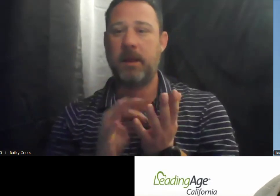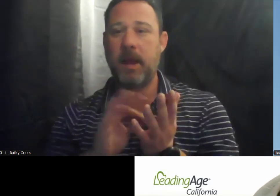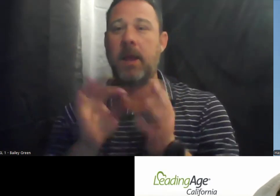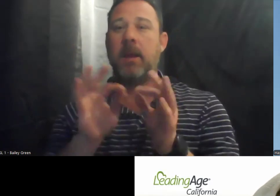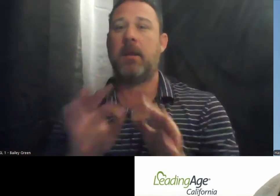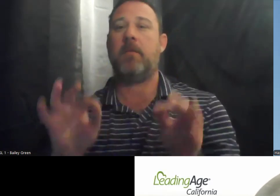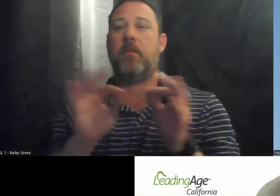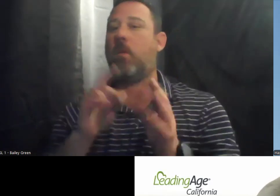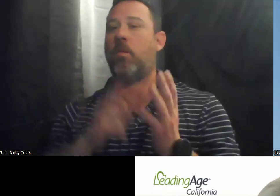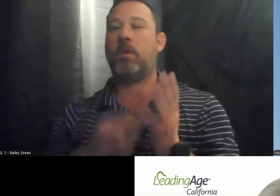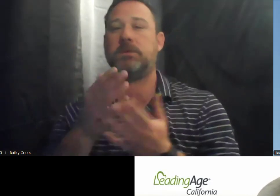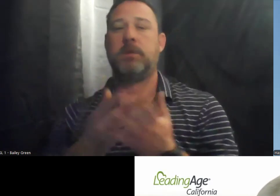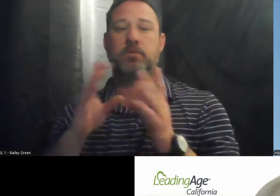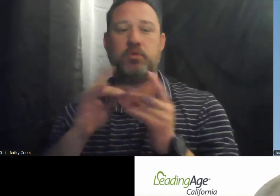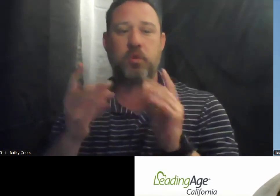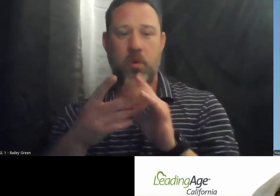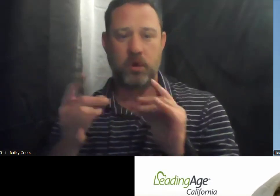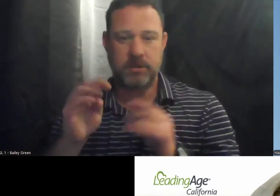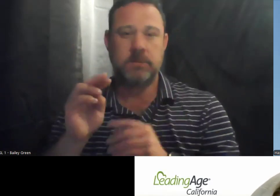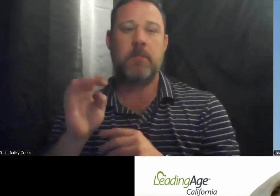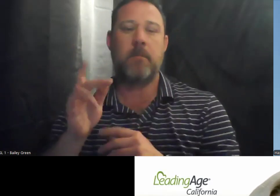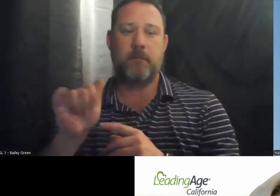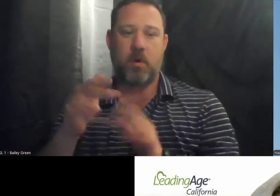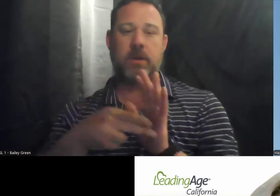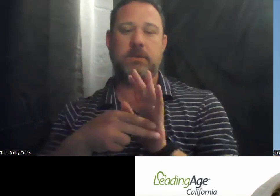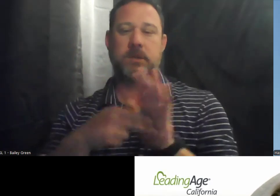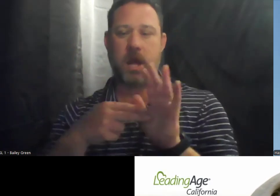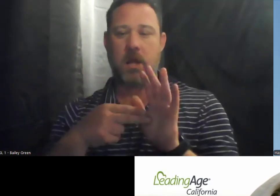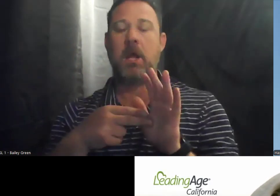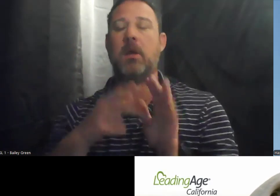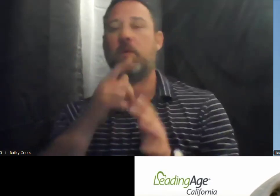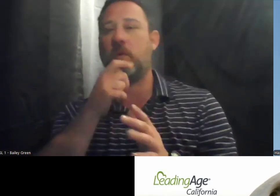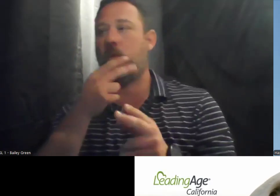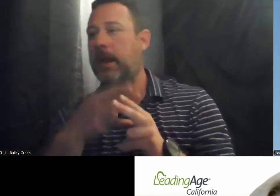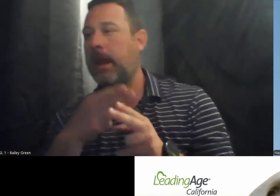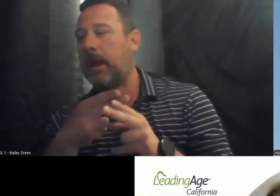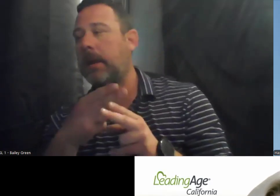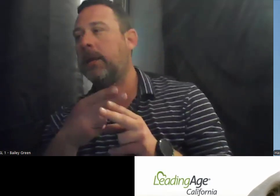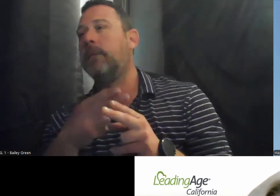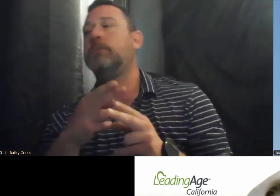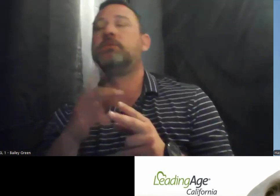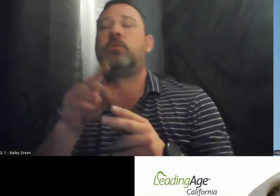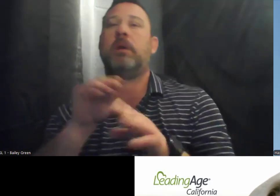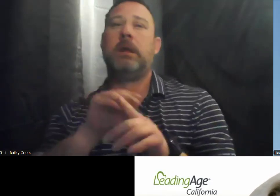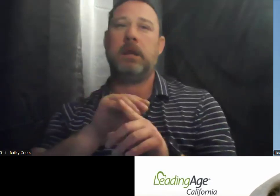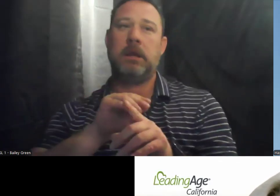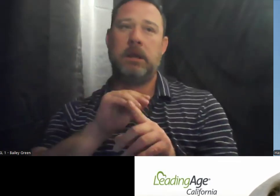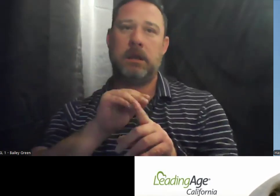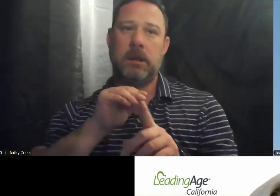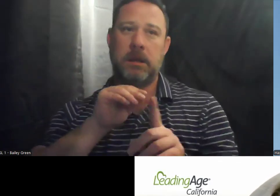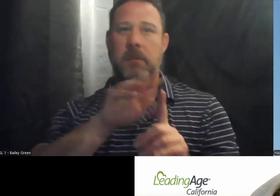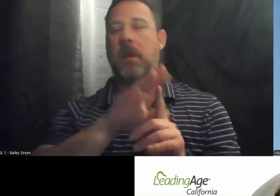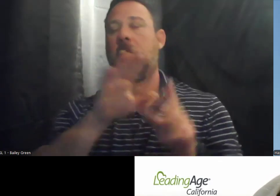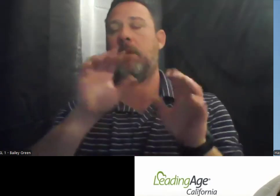importantly, what some of the stories, as Marty has highlighted, are, who are the names behind those impacted by